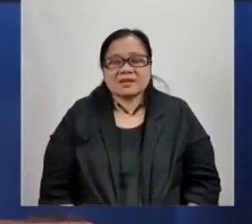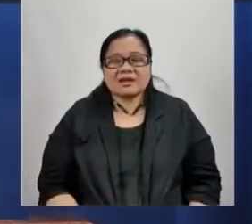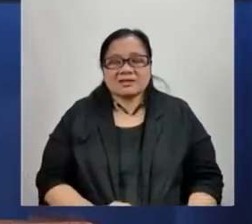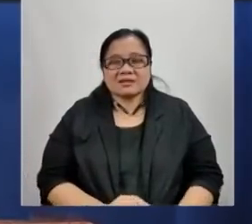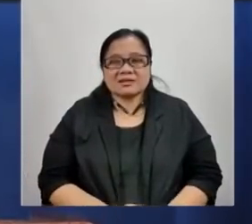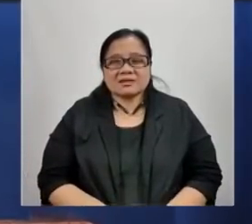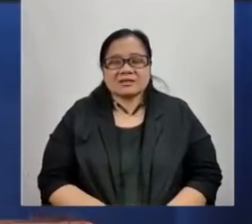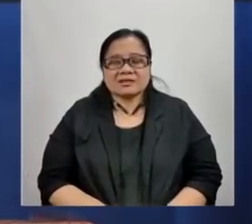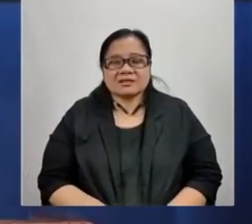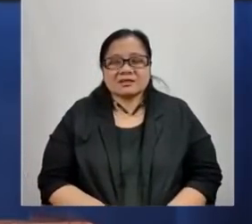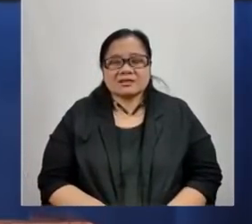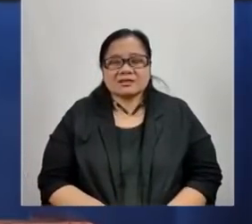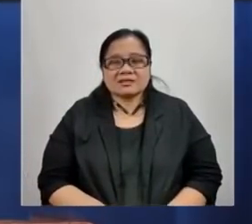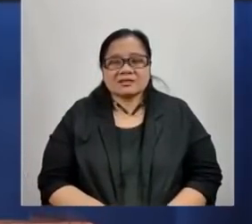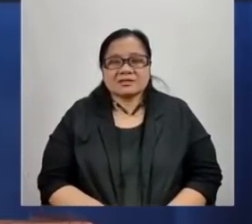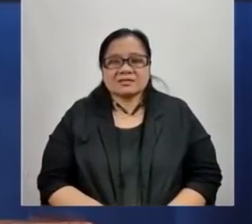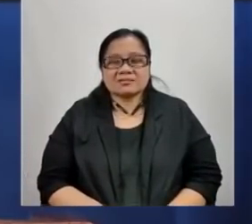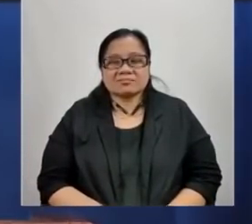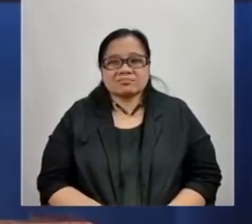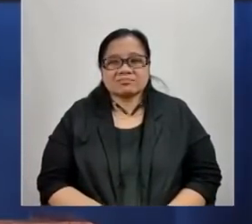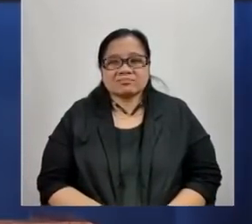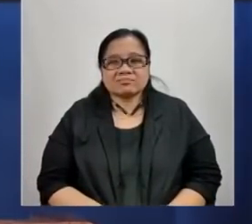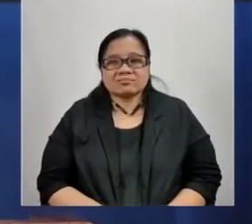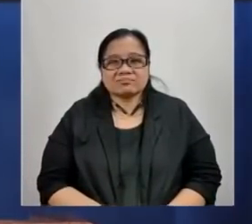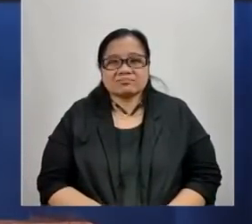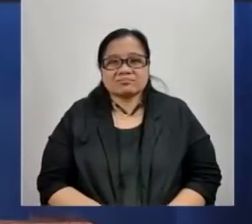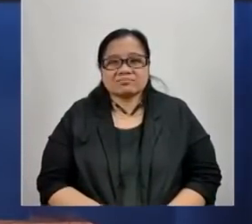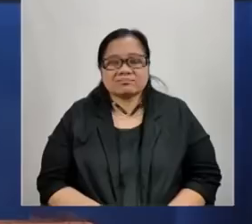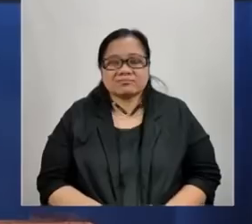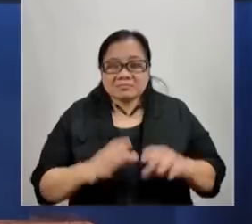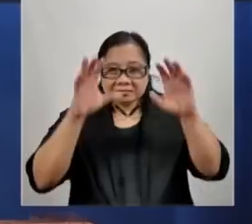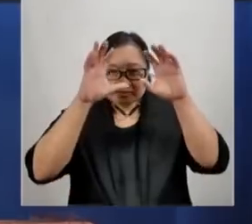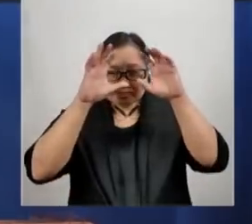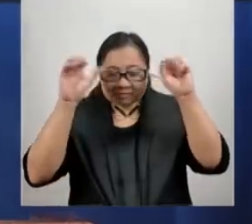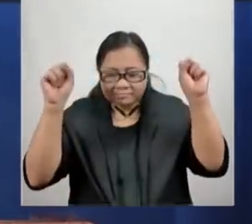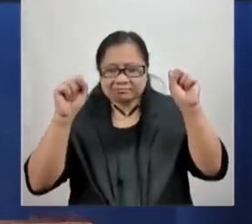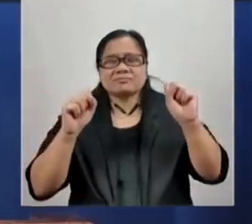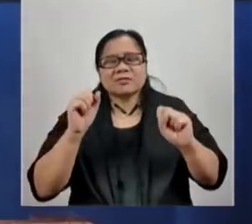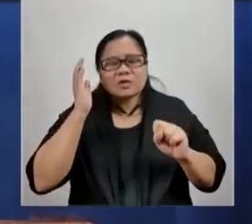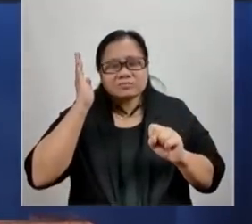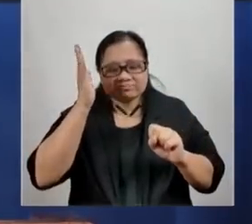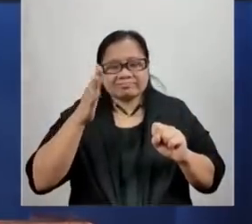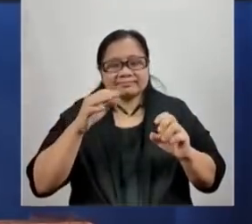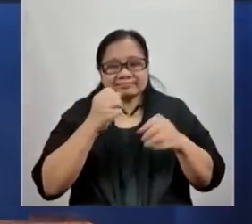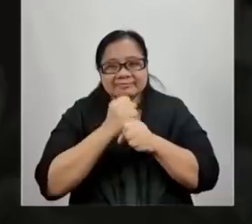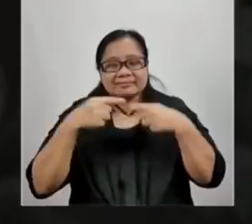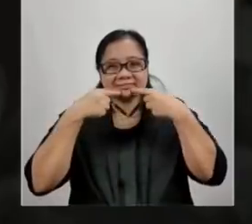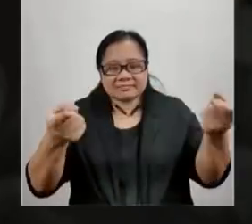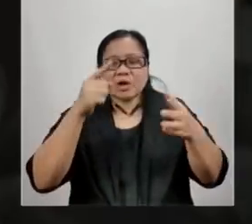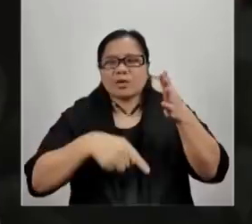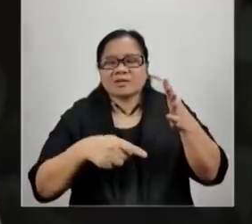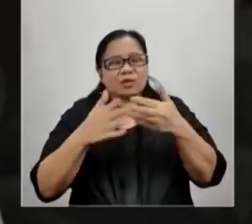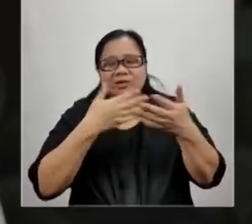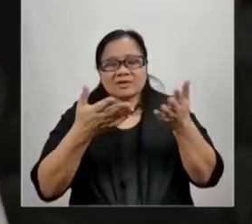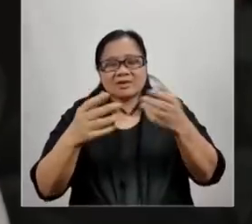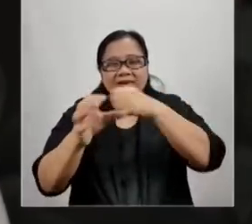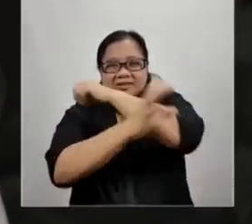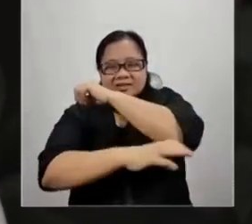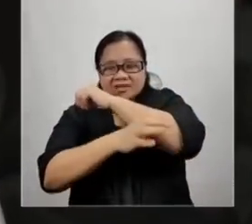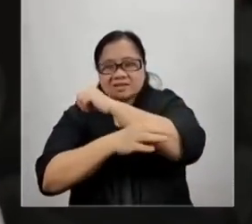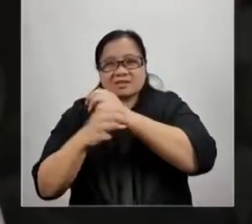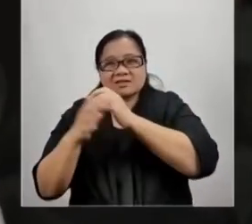to the whatever countries when he does write such letters. Okay po. Tapos, regarding naman po ito